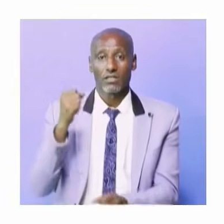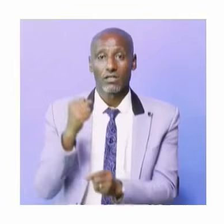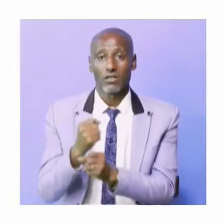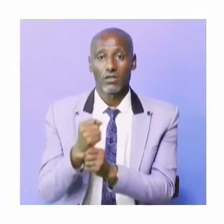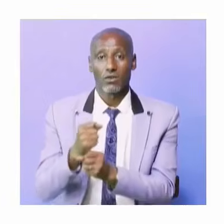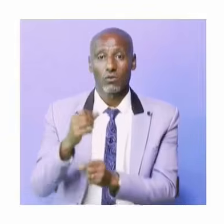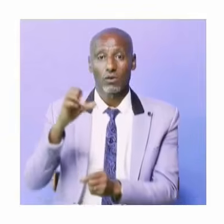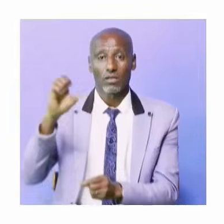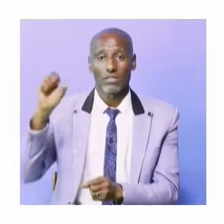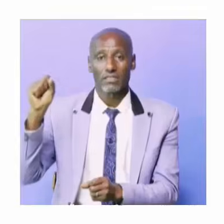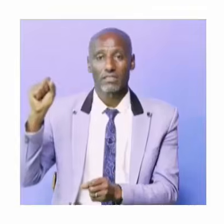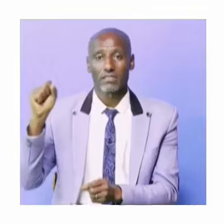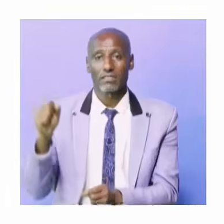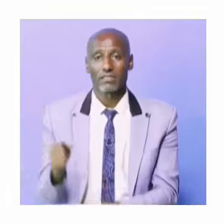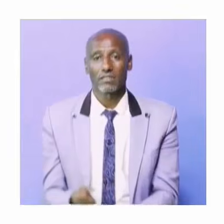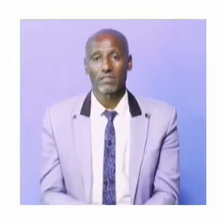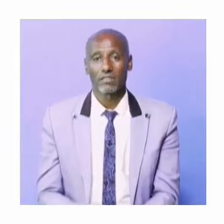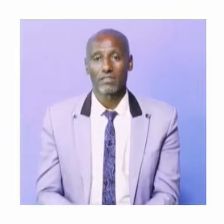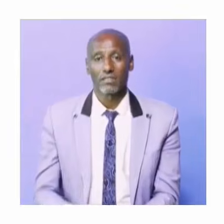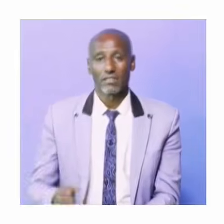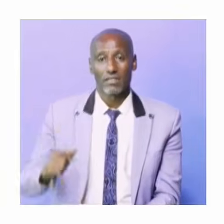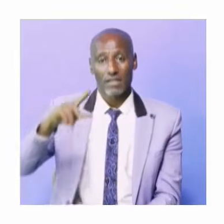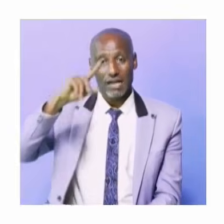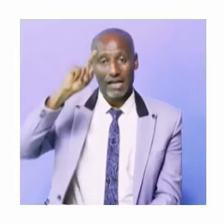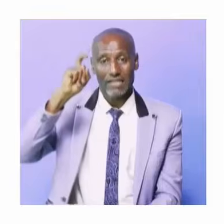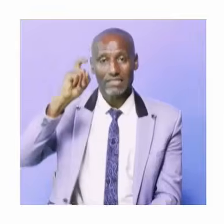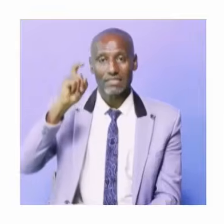don't forget this S, ask,